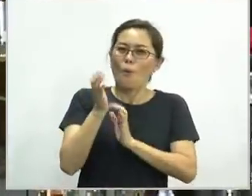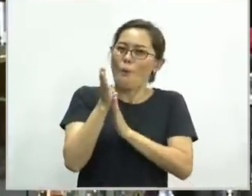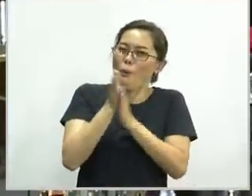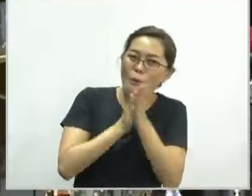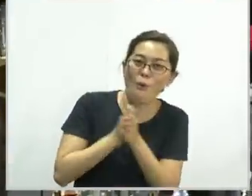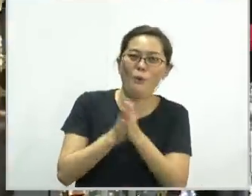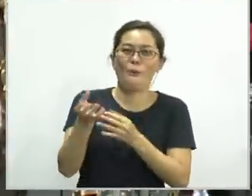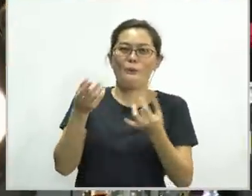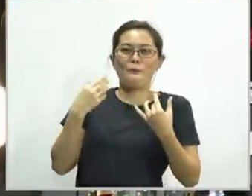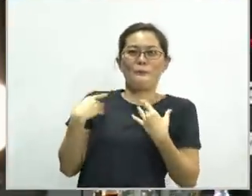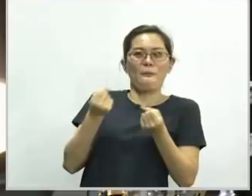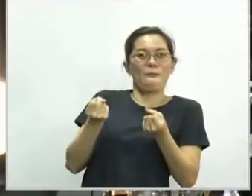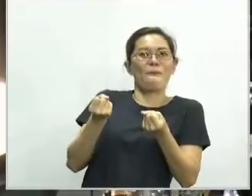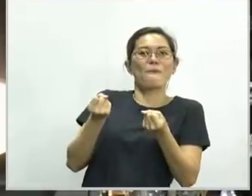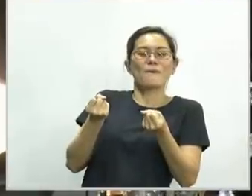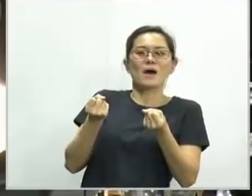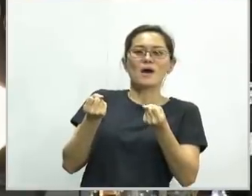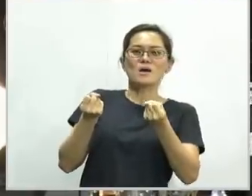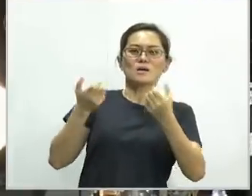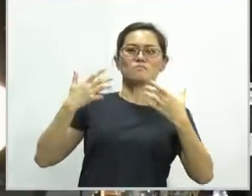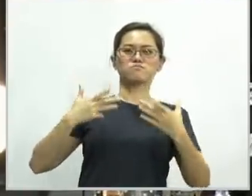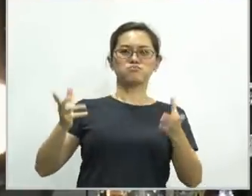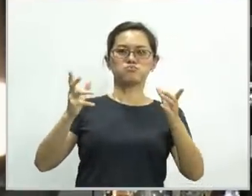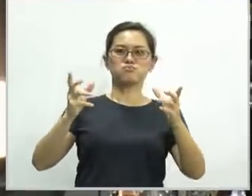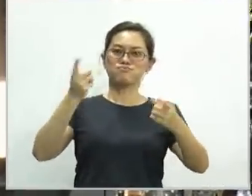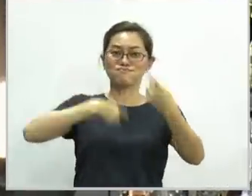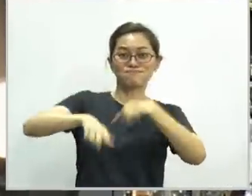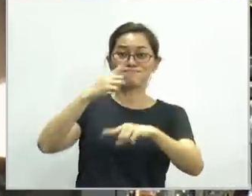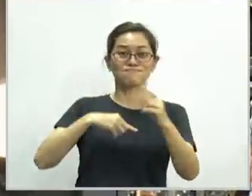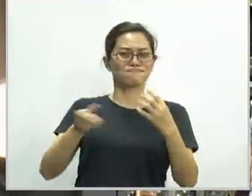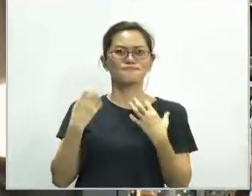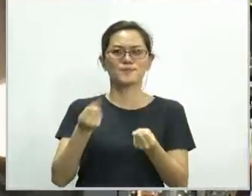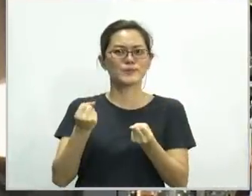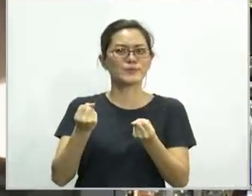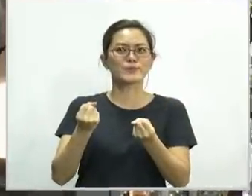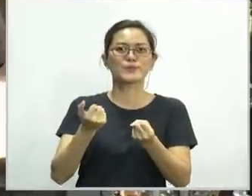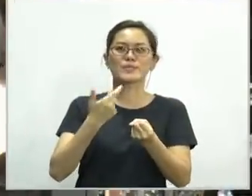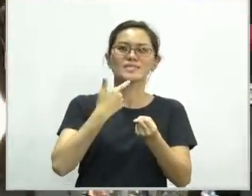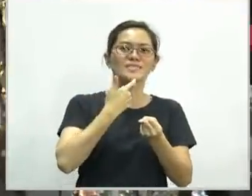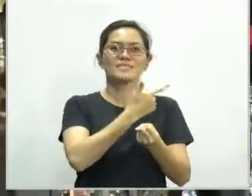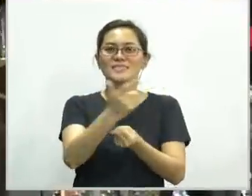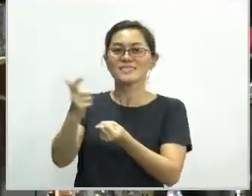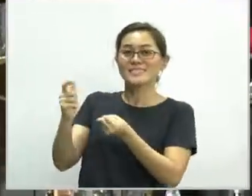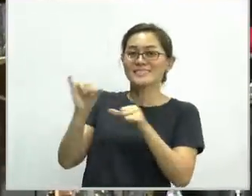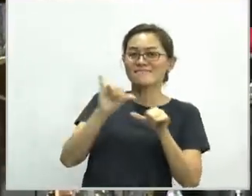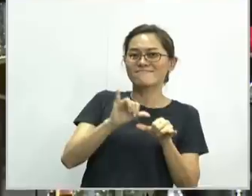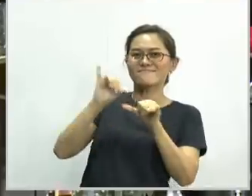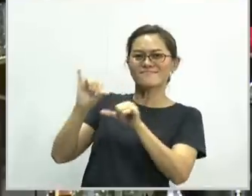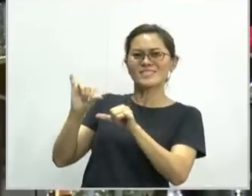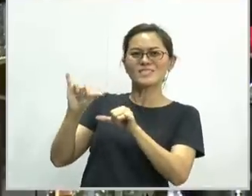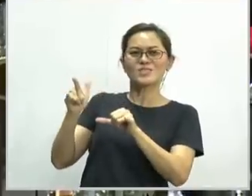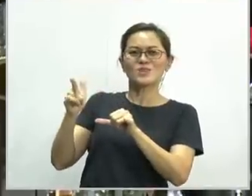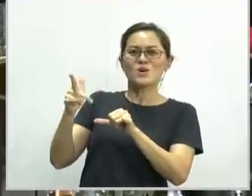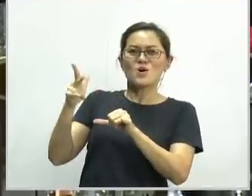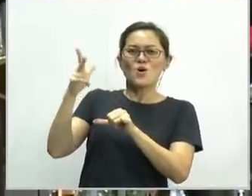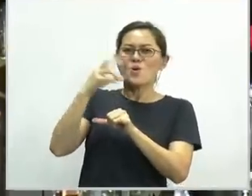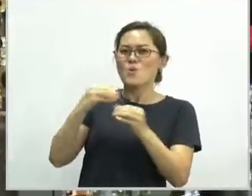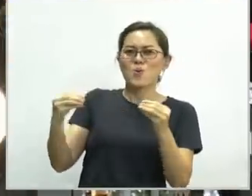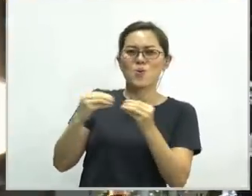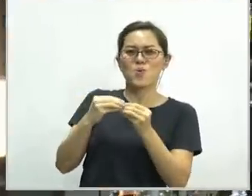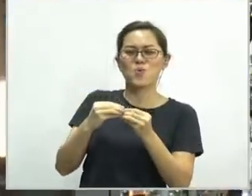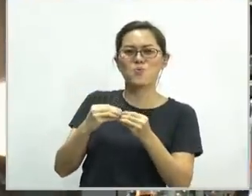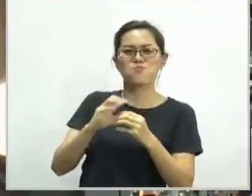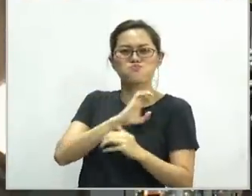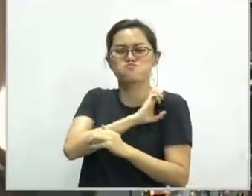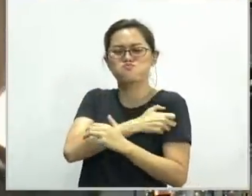give. At the top of your voice, say it as if you have no more breath left. Would you